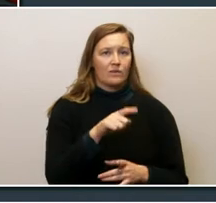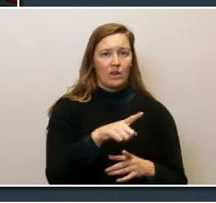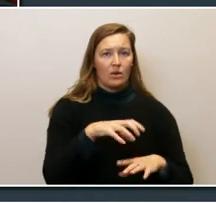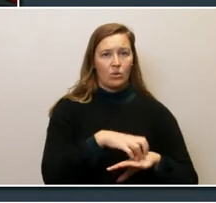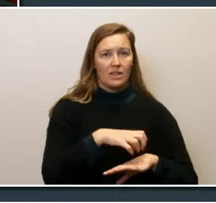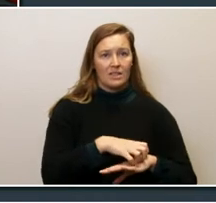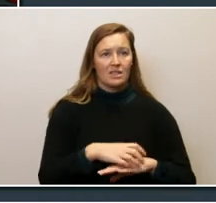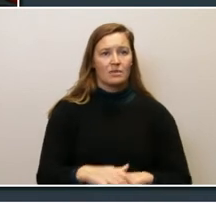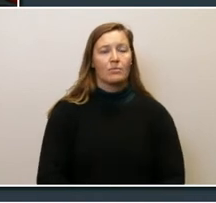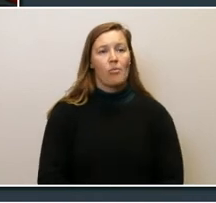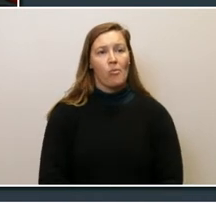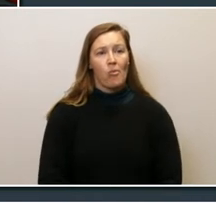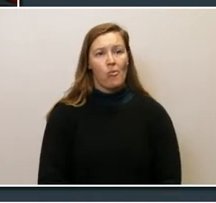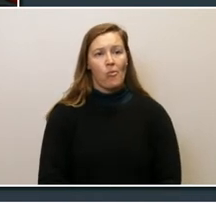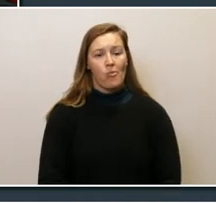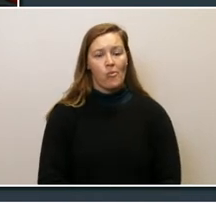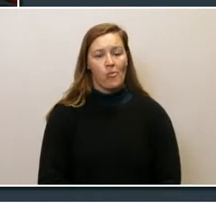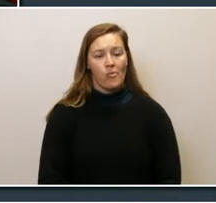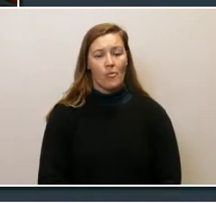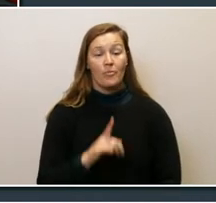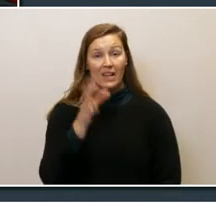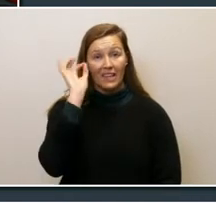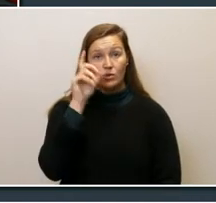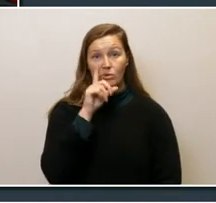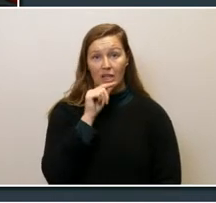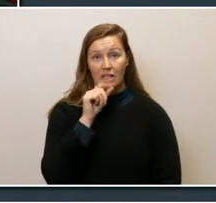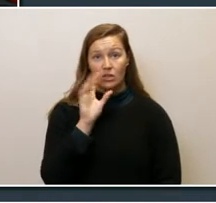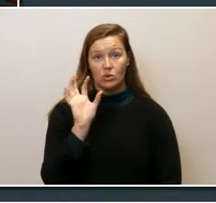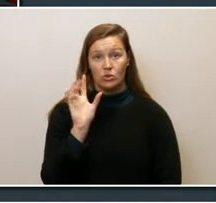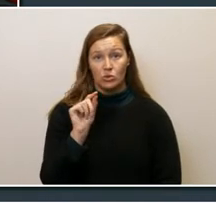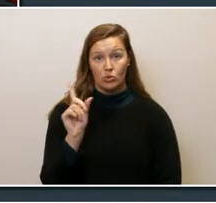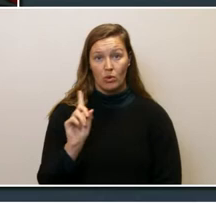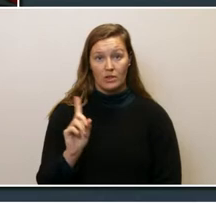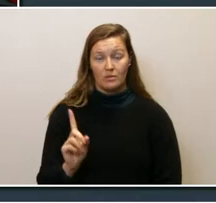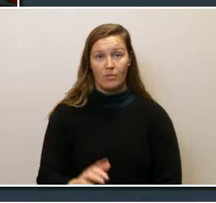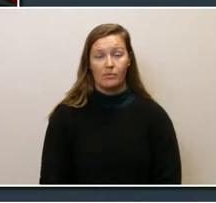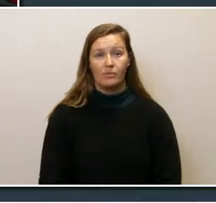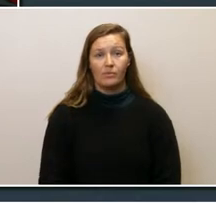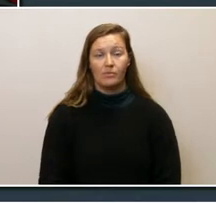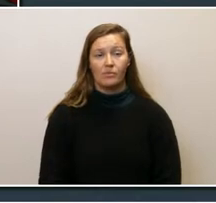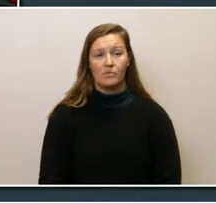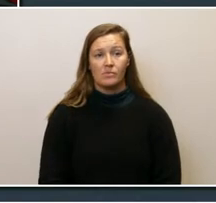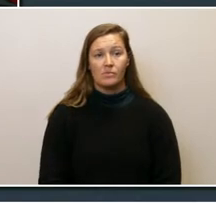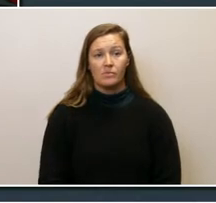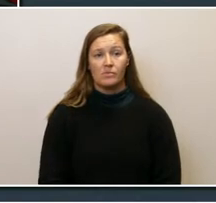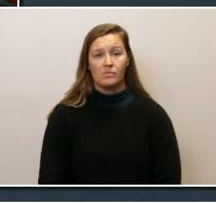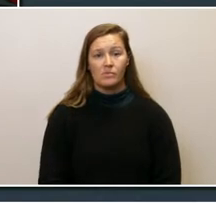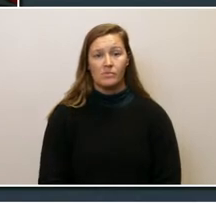our within our city boundaries. But the thing that the council can do about, in my view, is